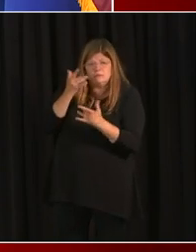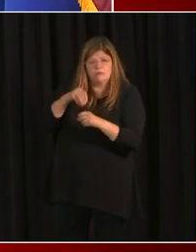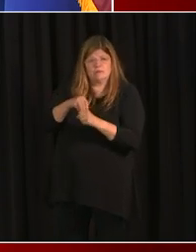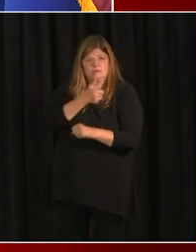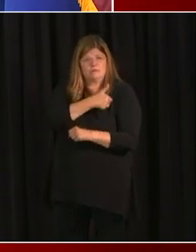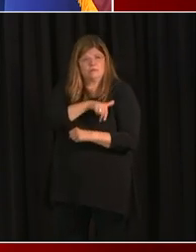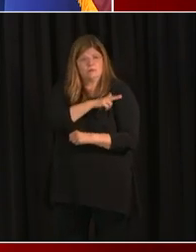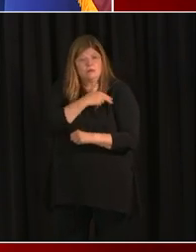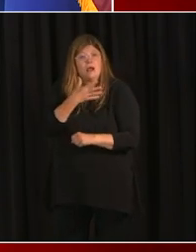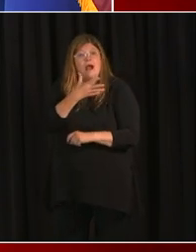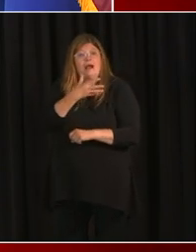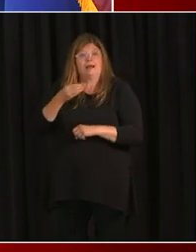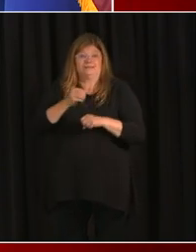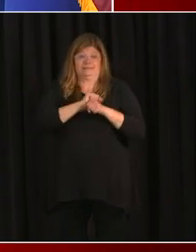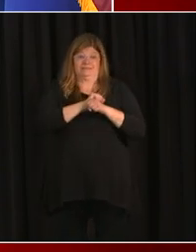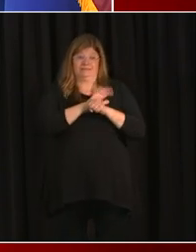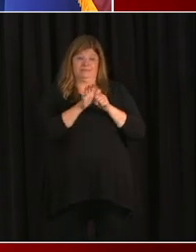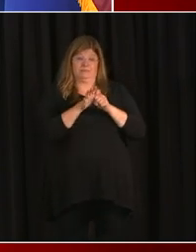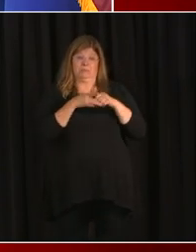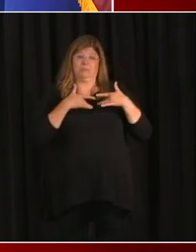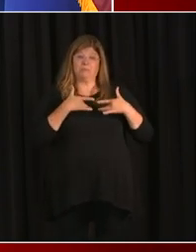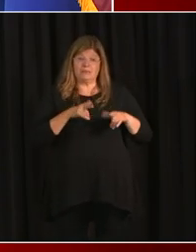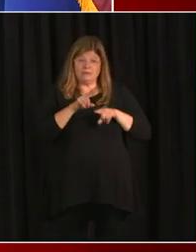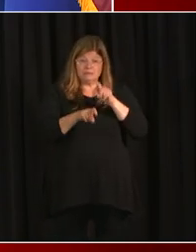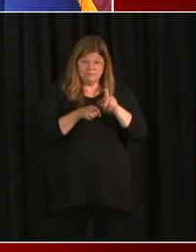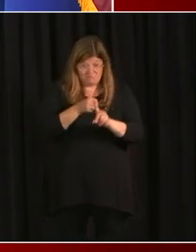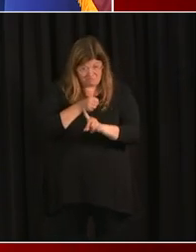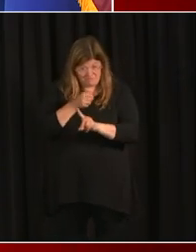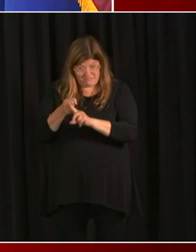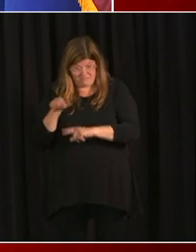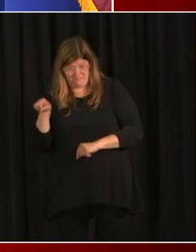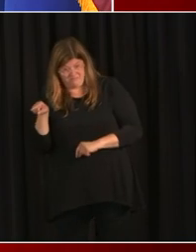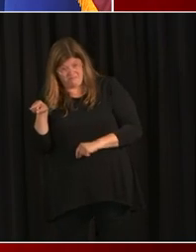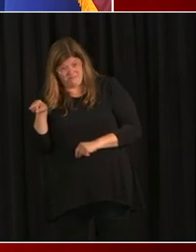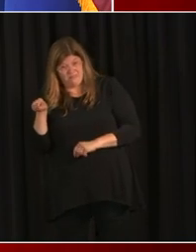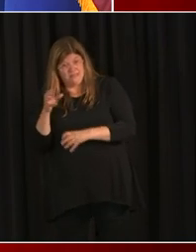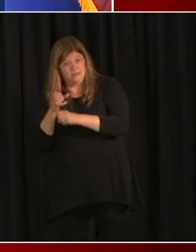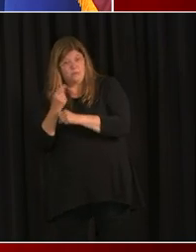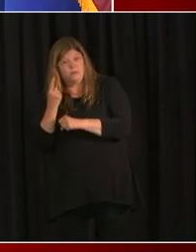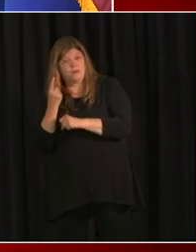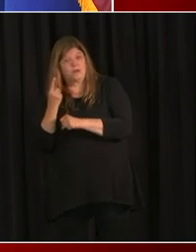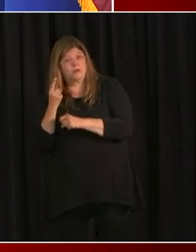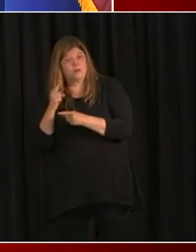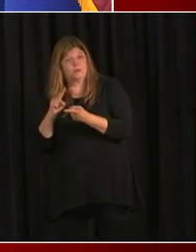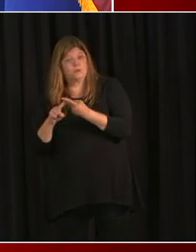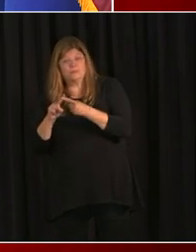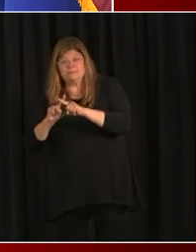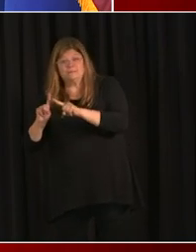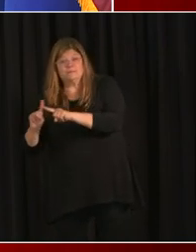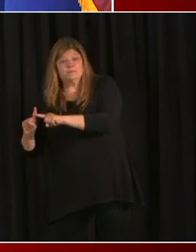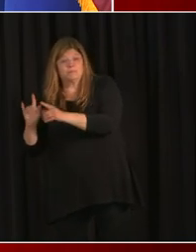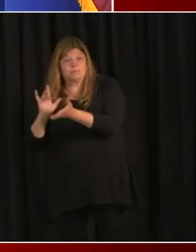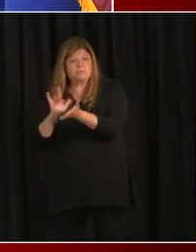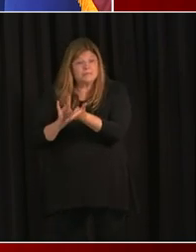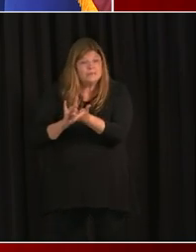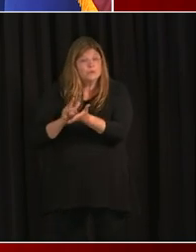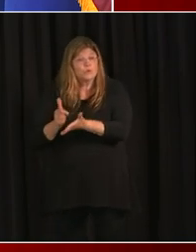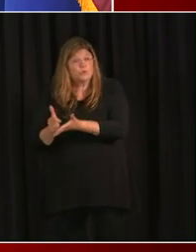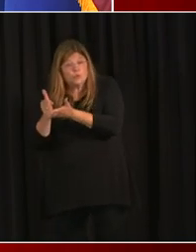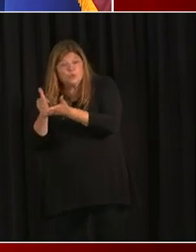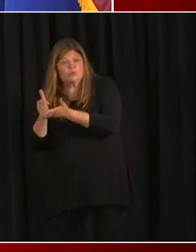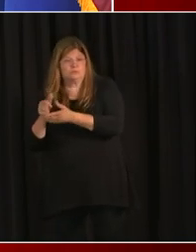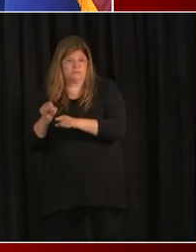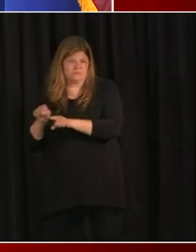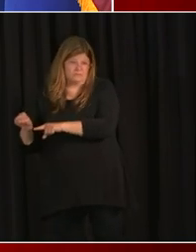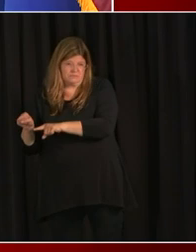their COVID status is in question, does it impact their ability to get one of the medical therapeutic interventions that could change their length of